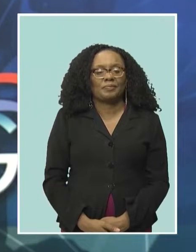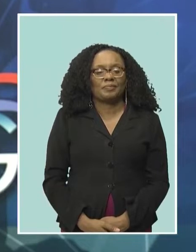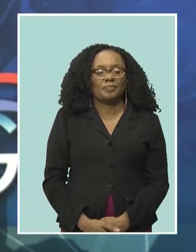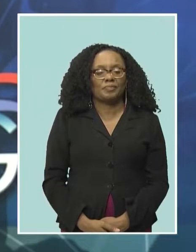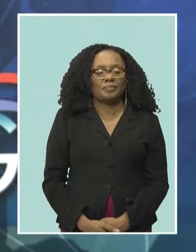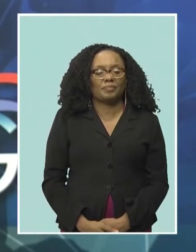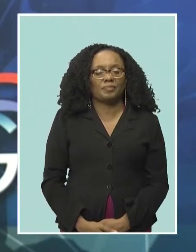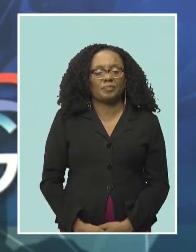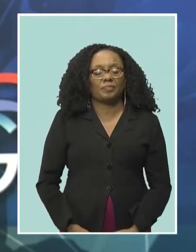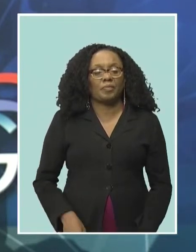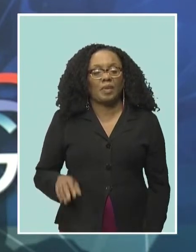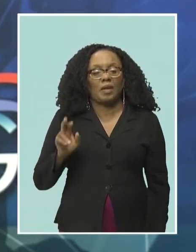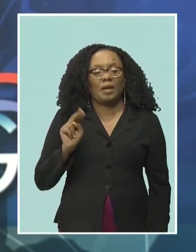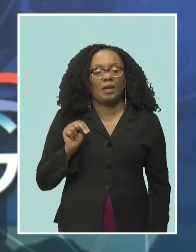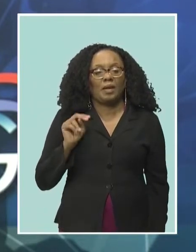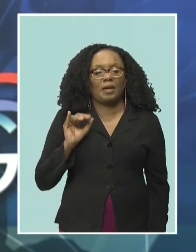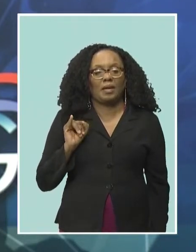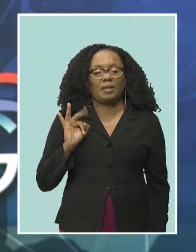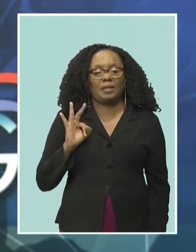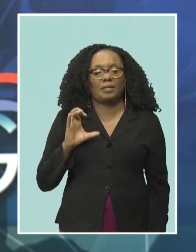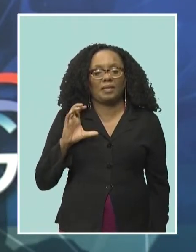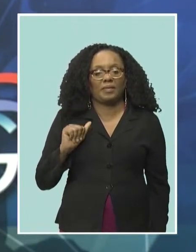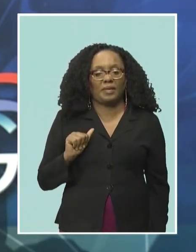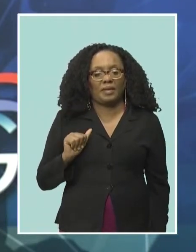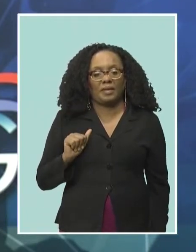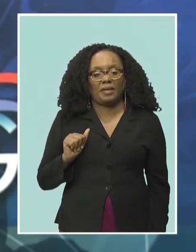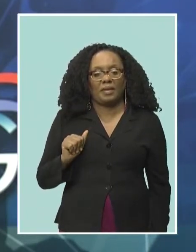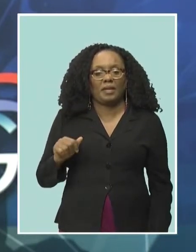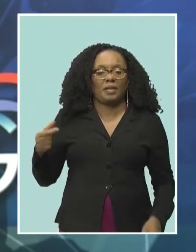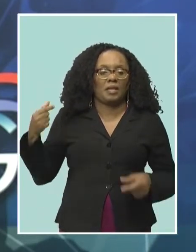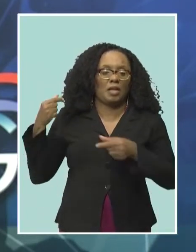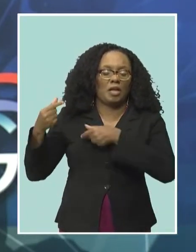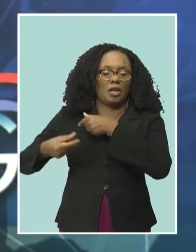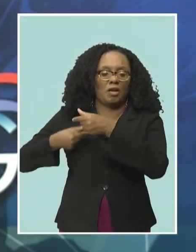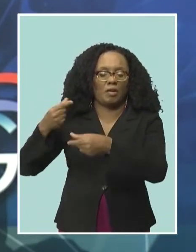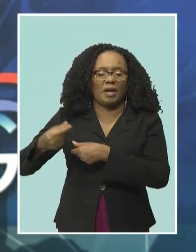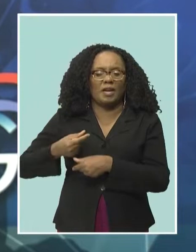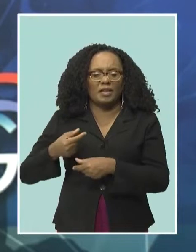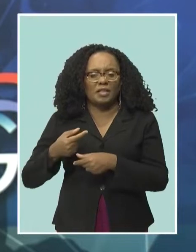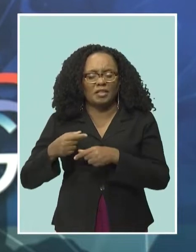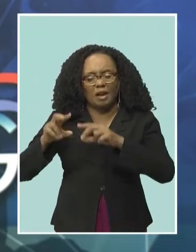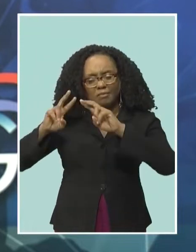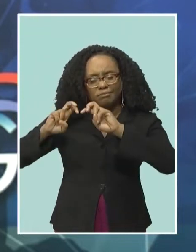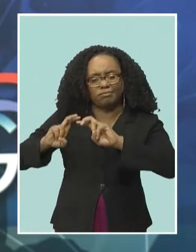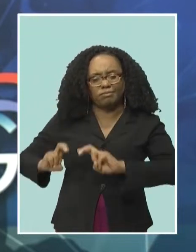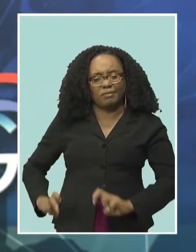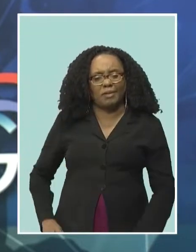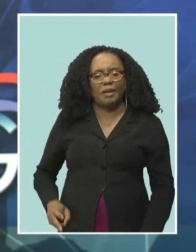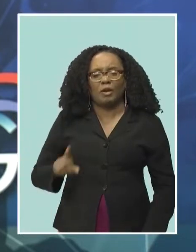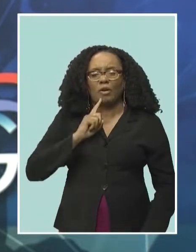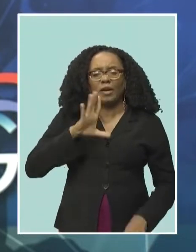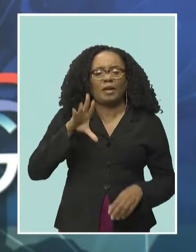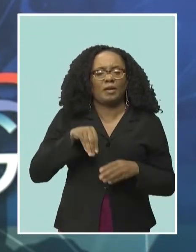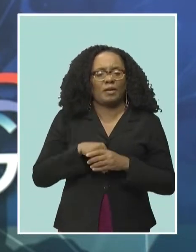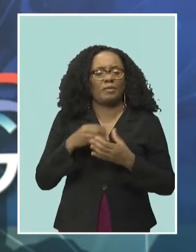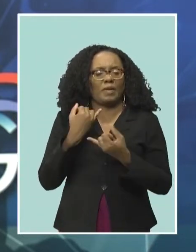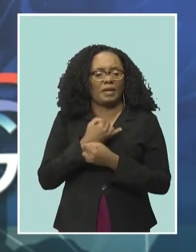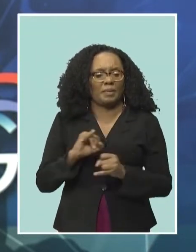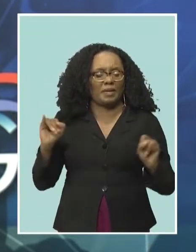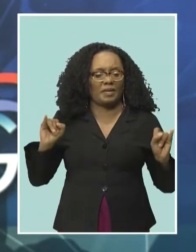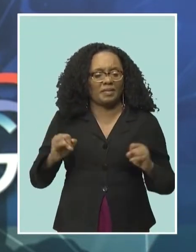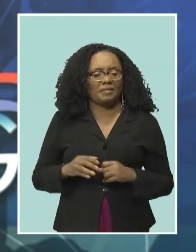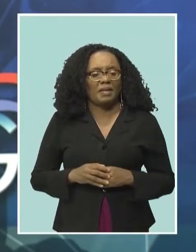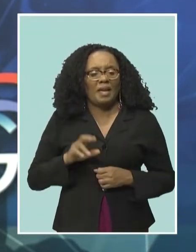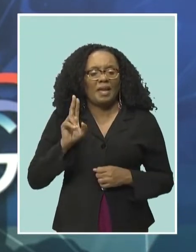NIFCA's Genealogy Marketplace promises to be an event with a difference of the Independence calendar of celebrations. NCS Festival and